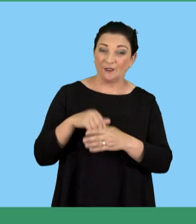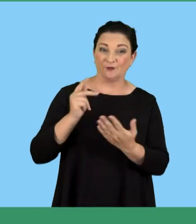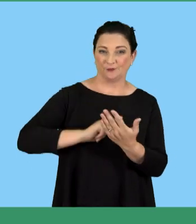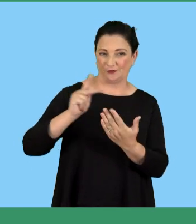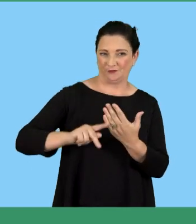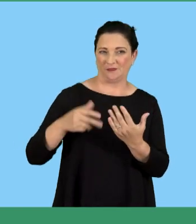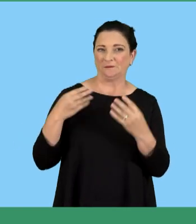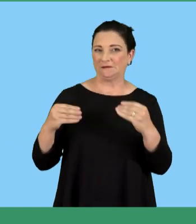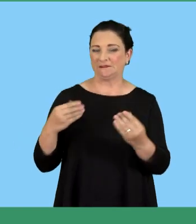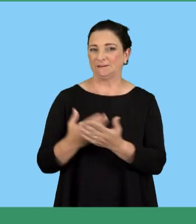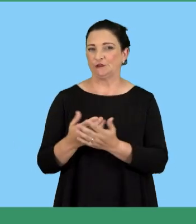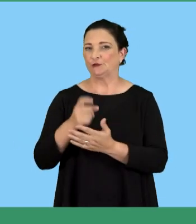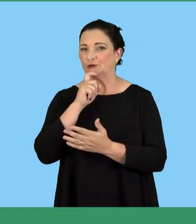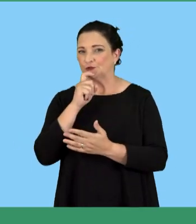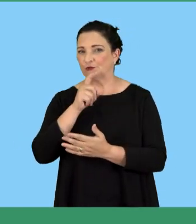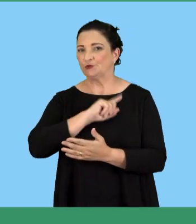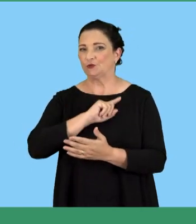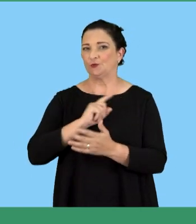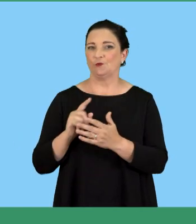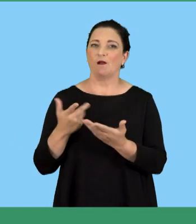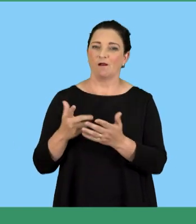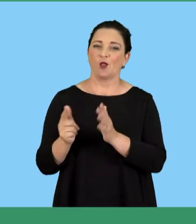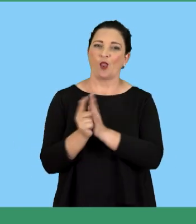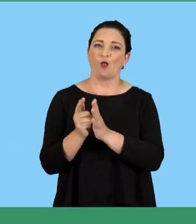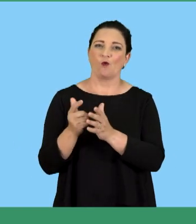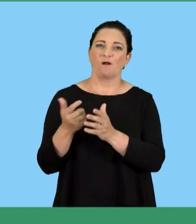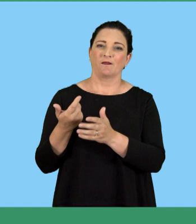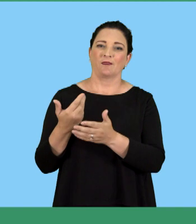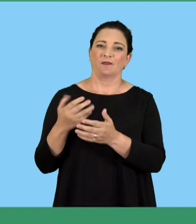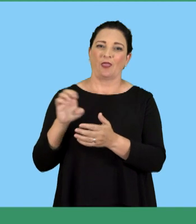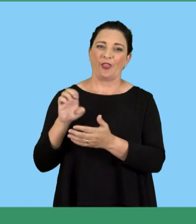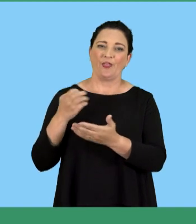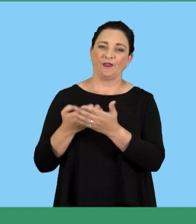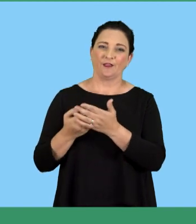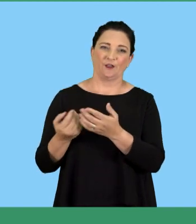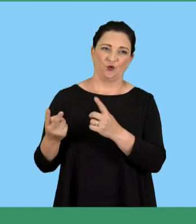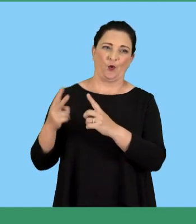that the business can use to comply with the law. That is correct. And business